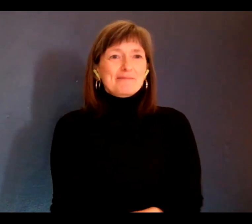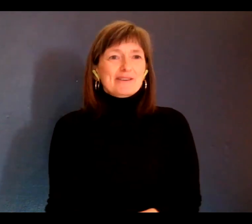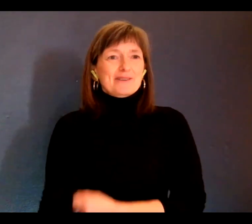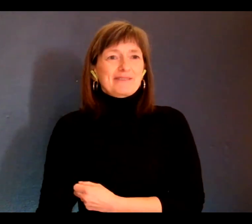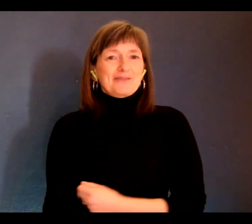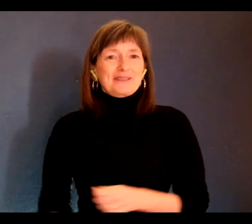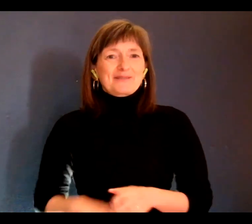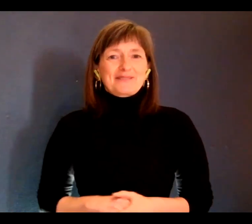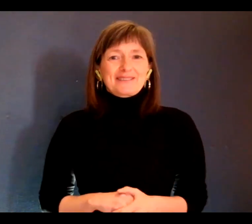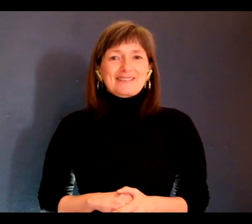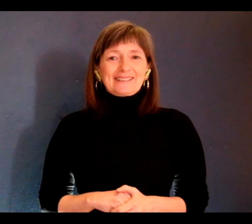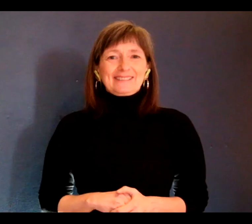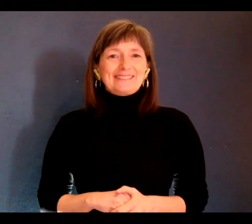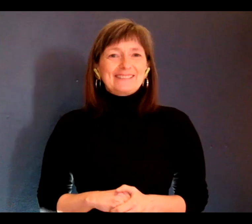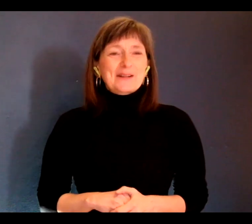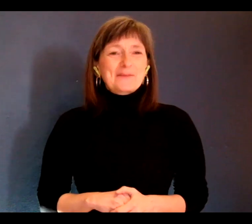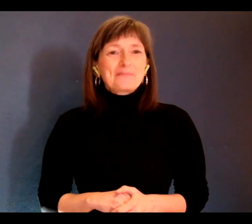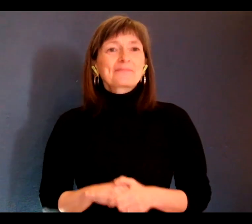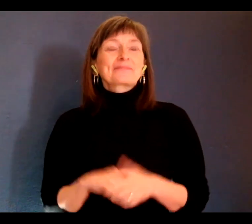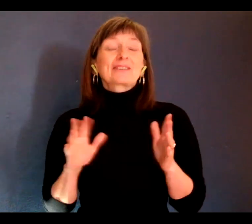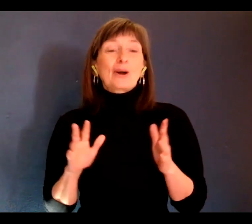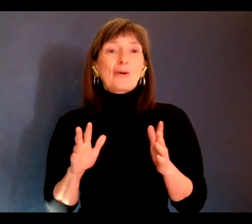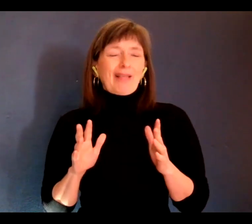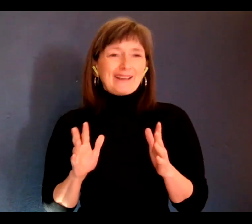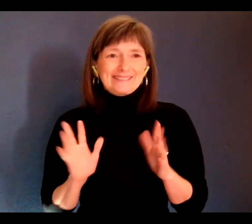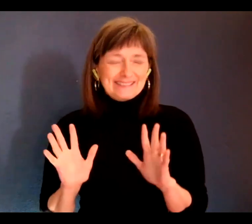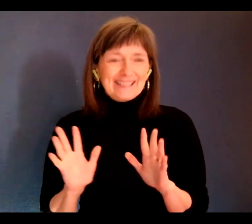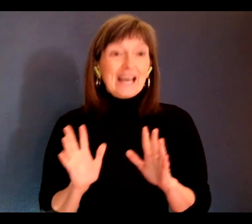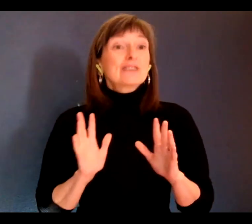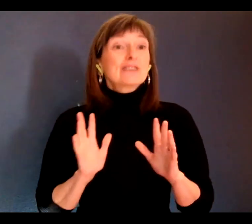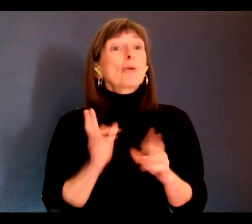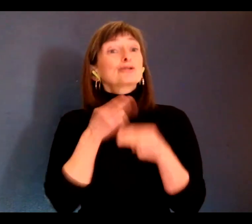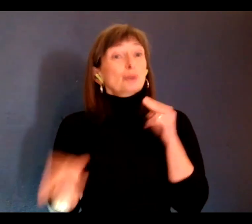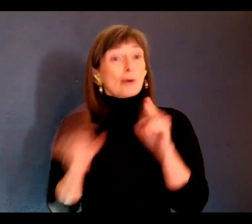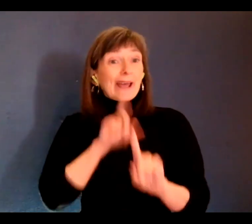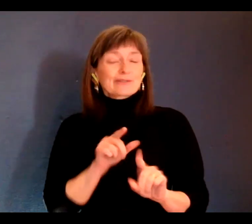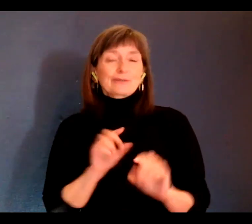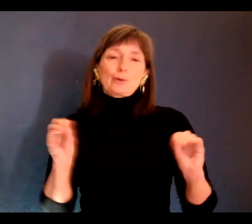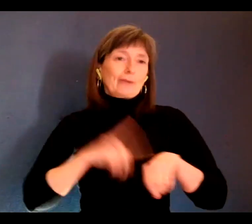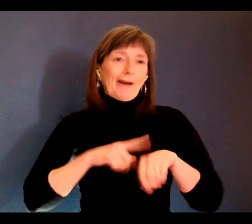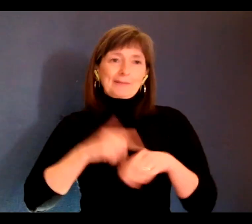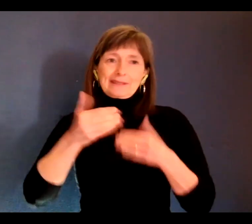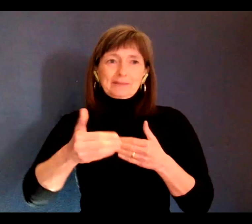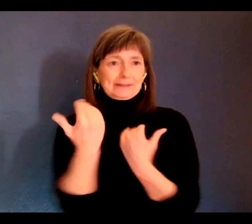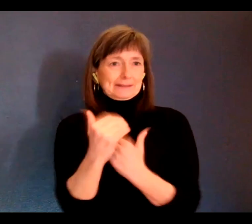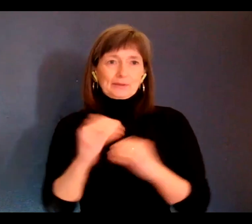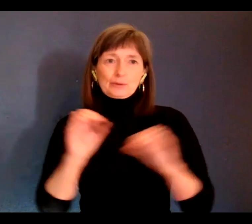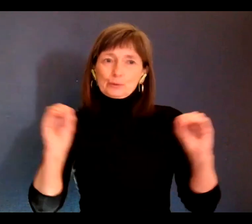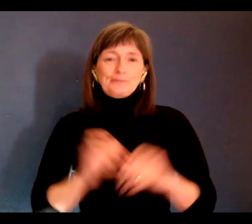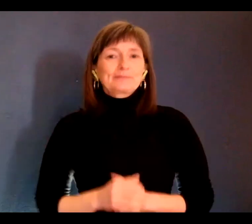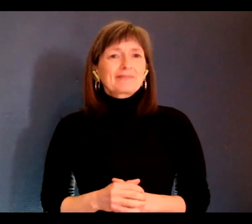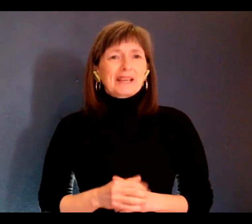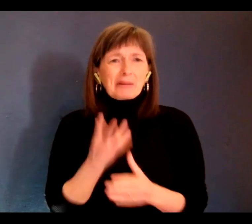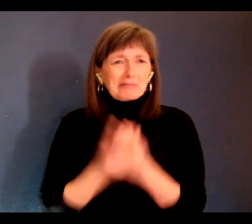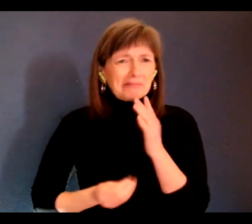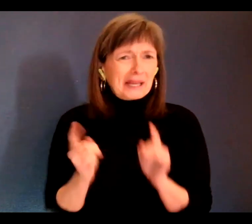To make a short story long, there's no Yeah. set time when that has to happen. Yeah. We lost you there for a